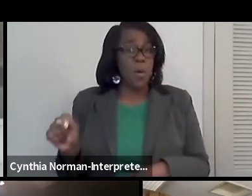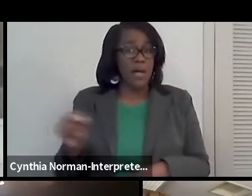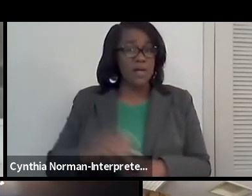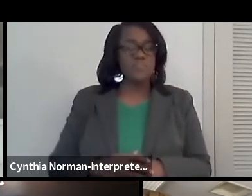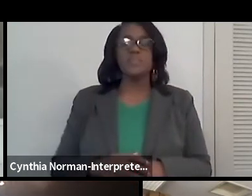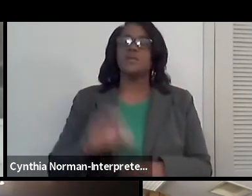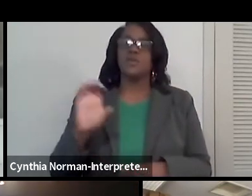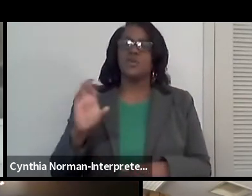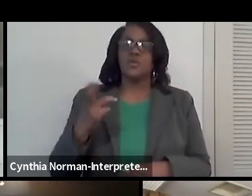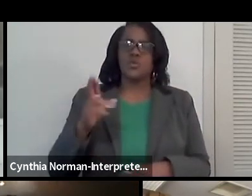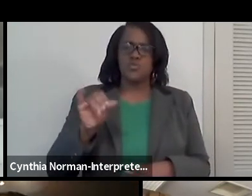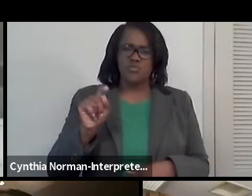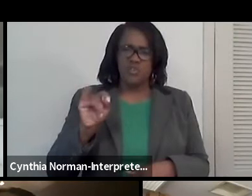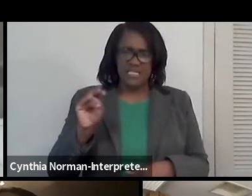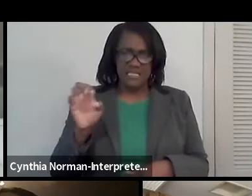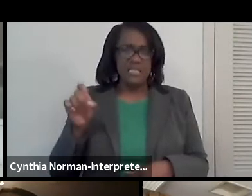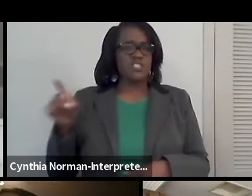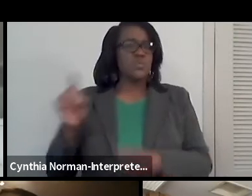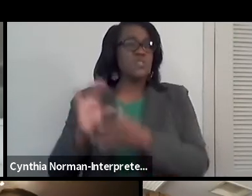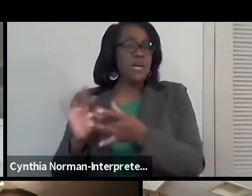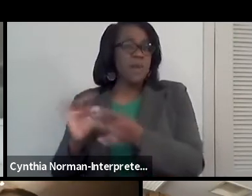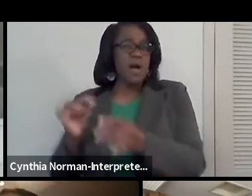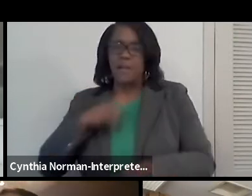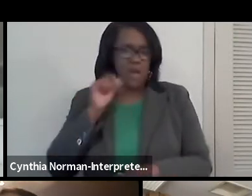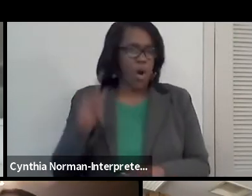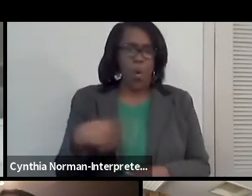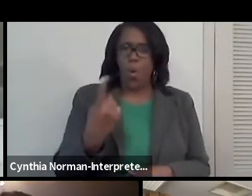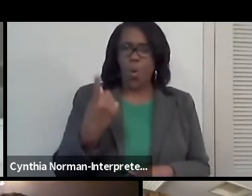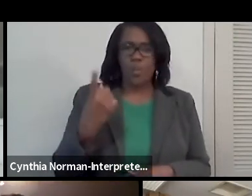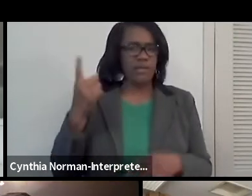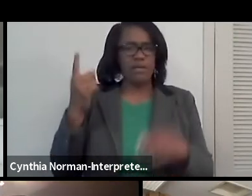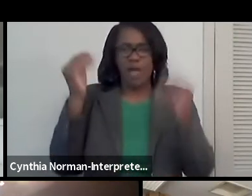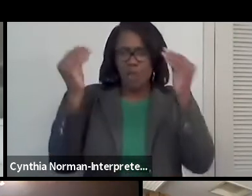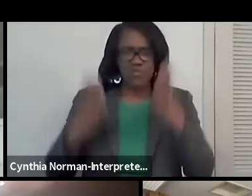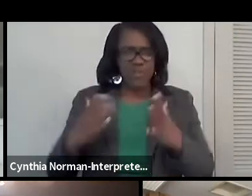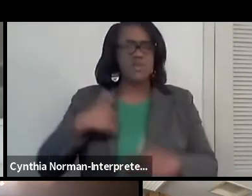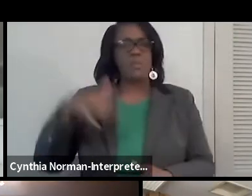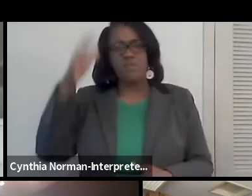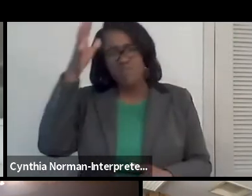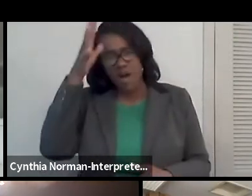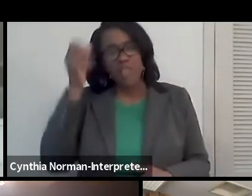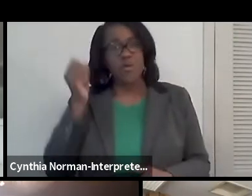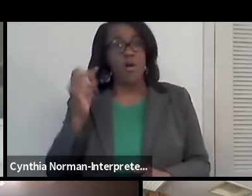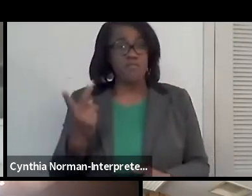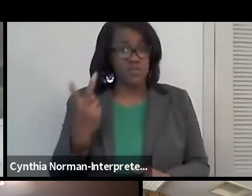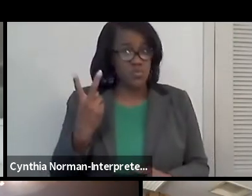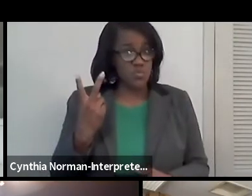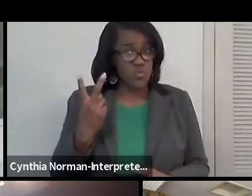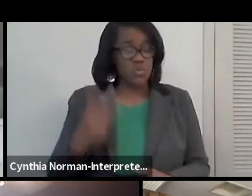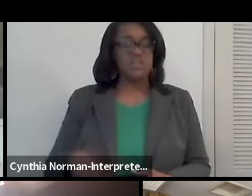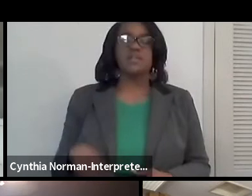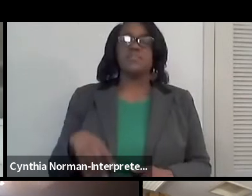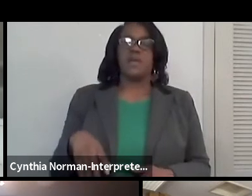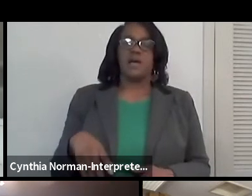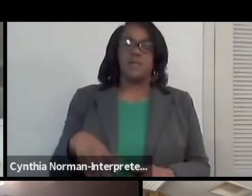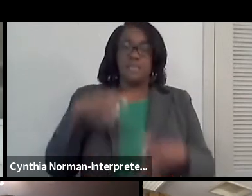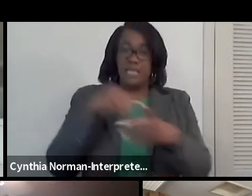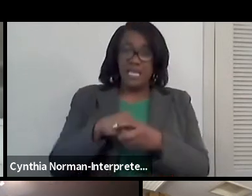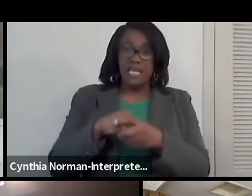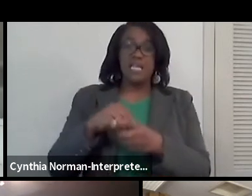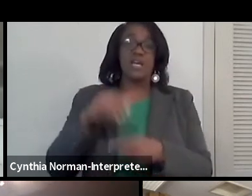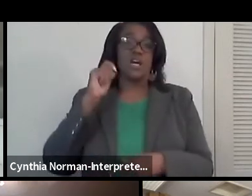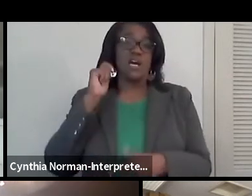also talking about, I am not just a professor, but also am a father of two in an interracial relationship. I